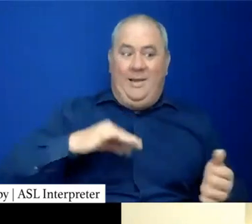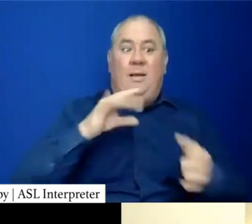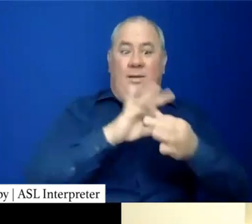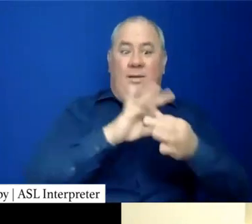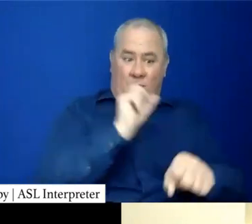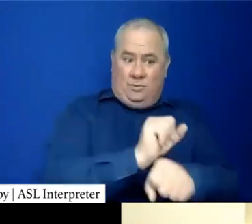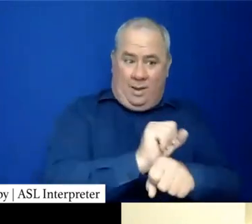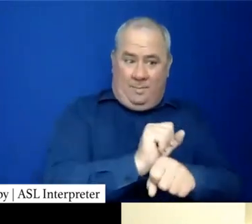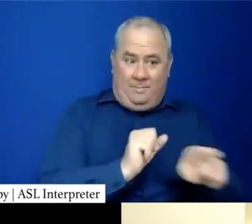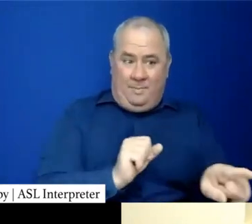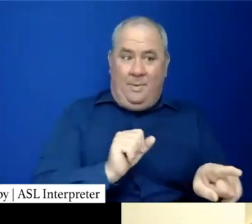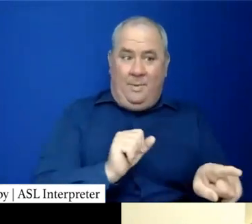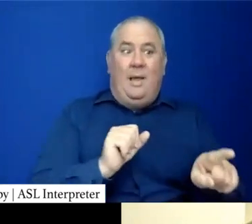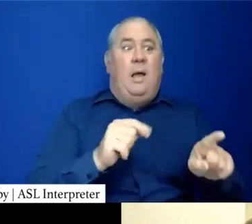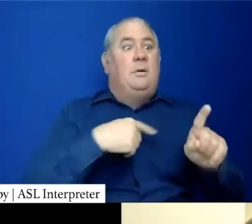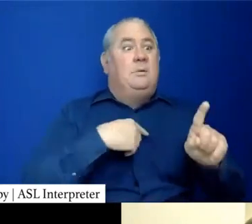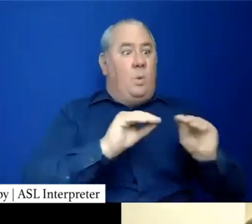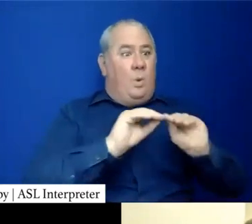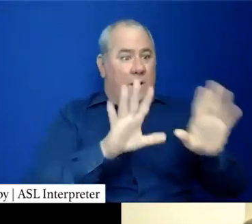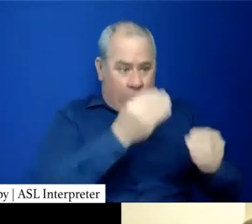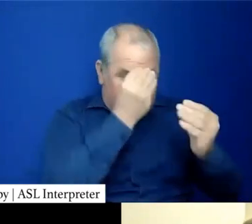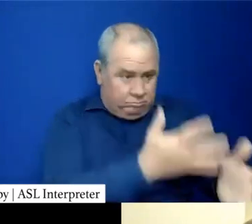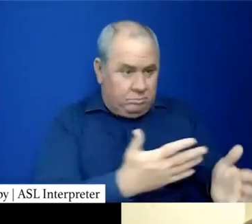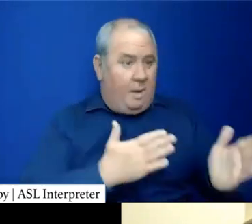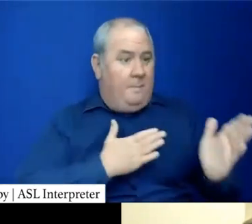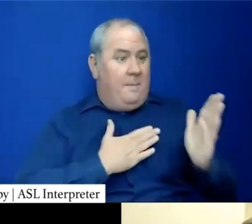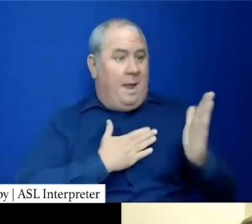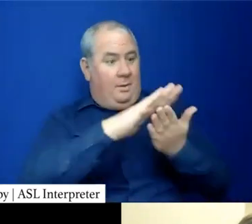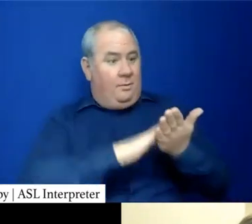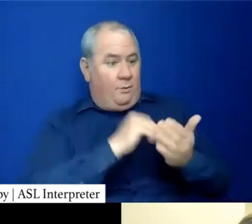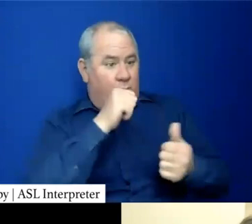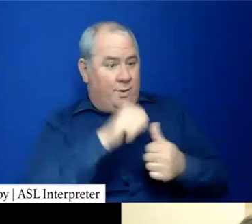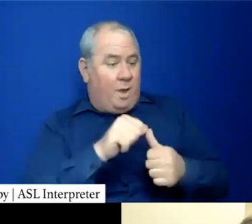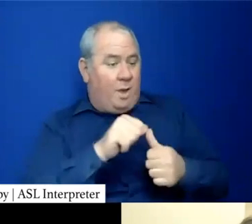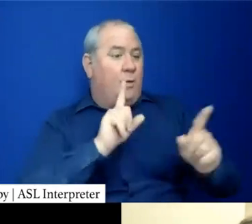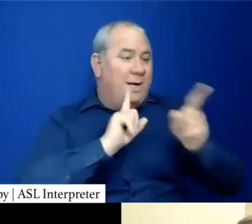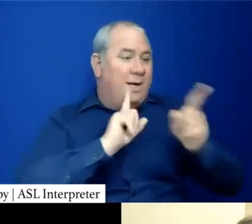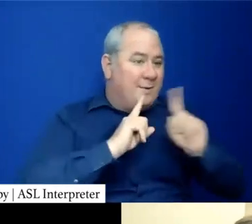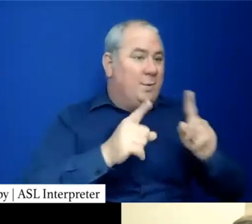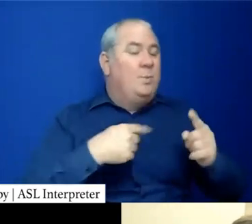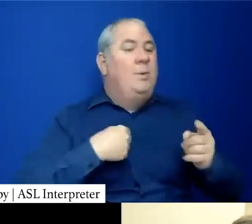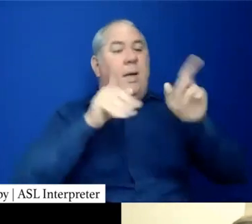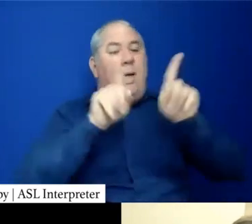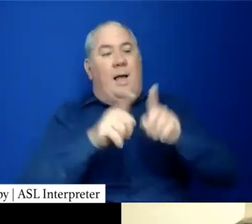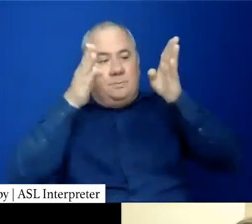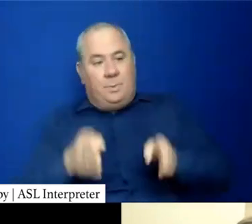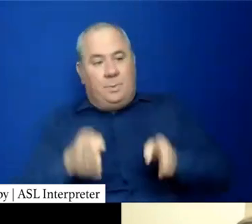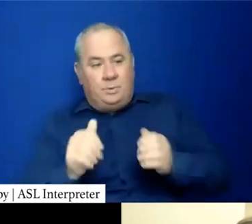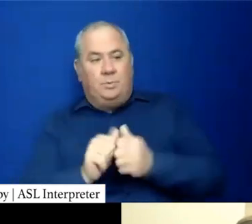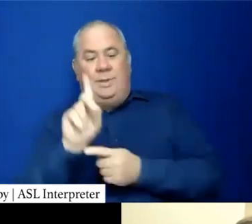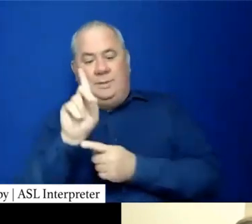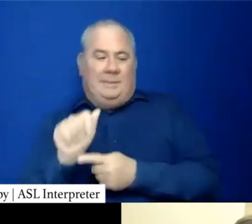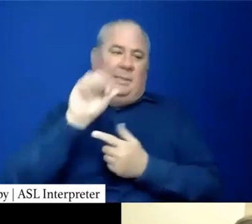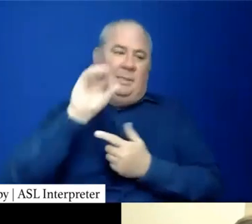very clear in my cover letter and in my interview, like, as a person with a disability, you know, I woke up